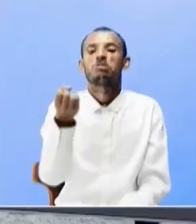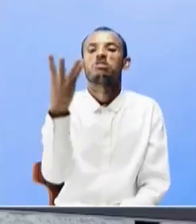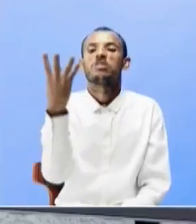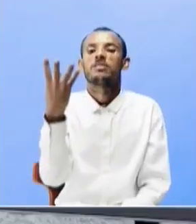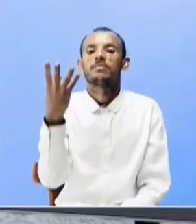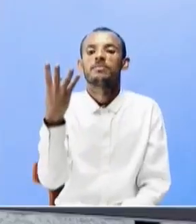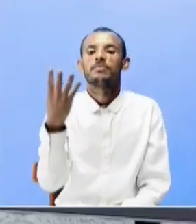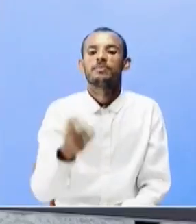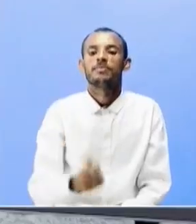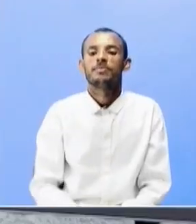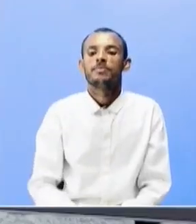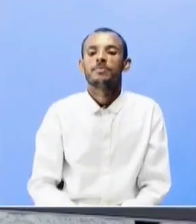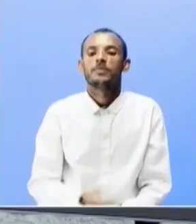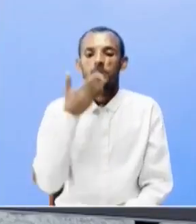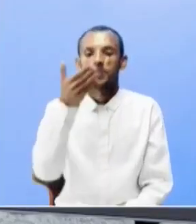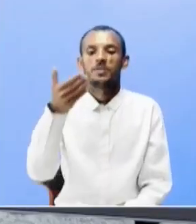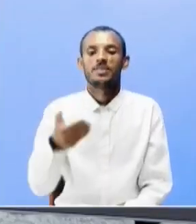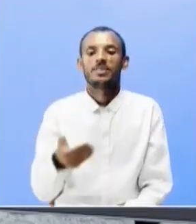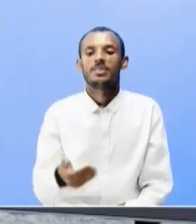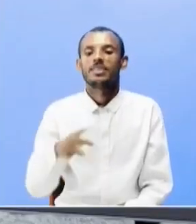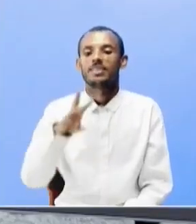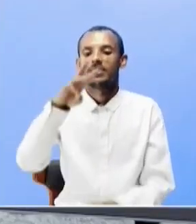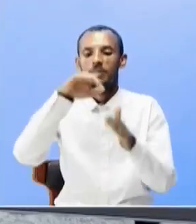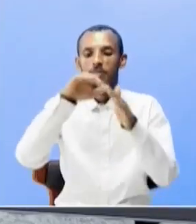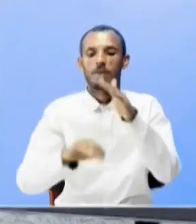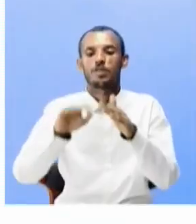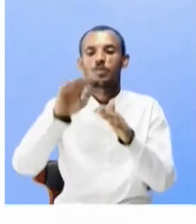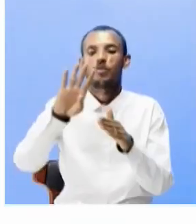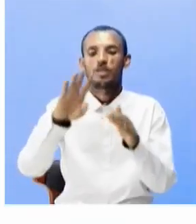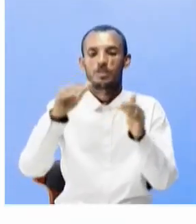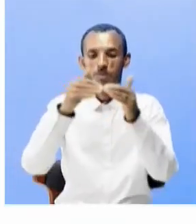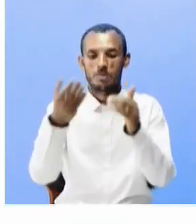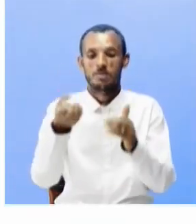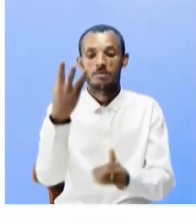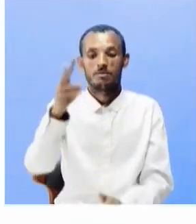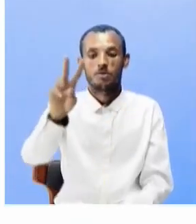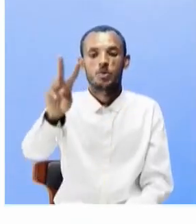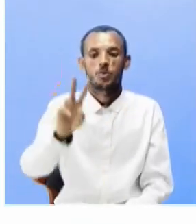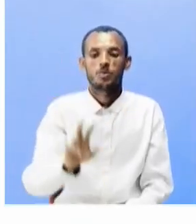what? Good. 6 minus 4 is this 2.